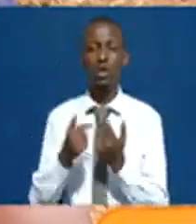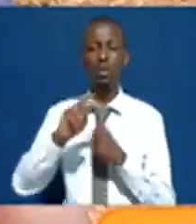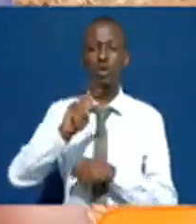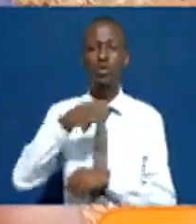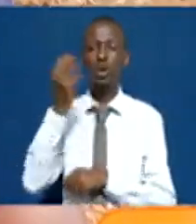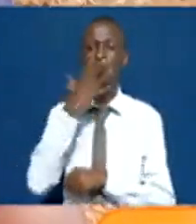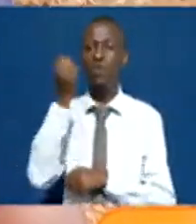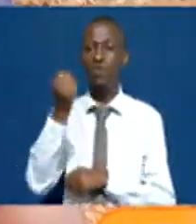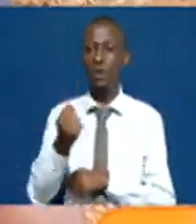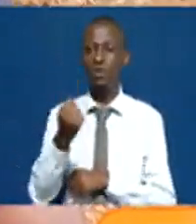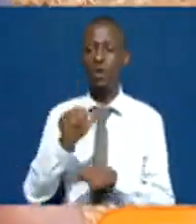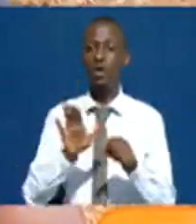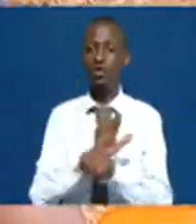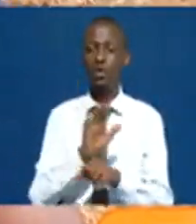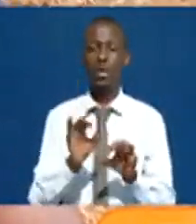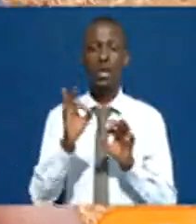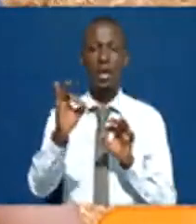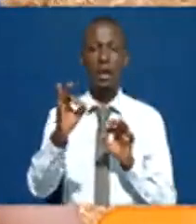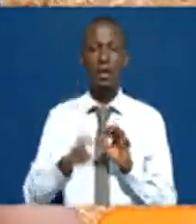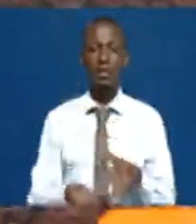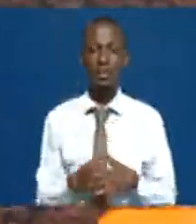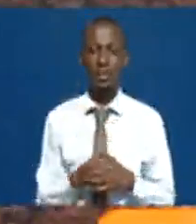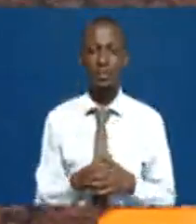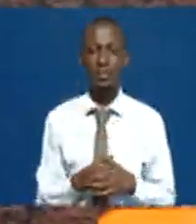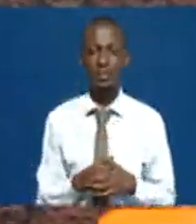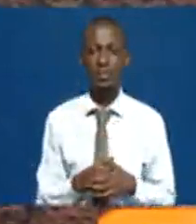2,500 eka mzima. Yeah.